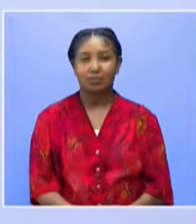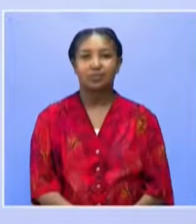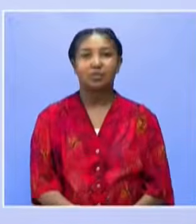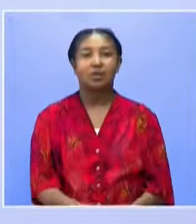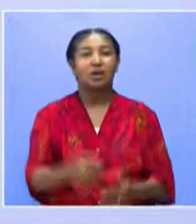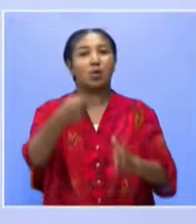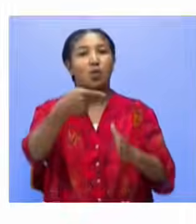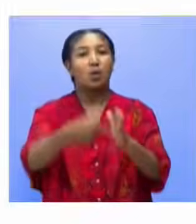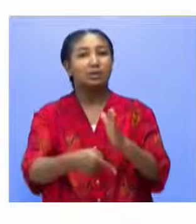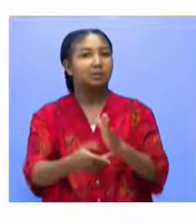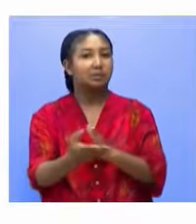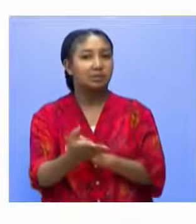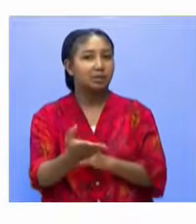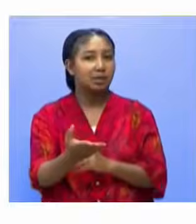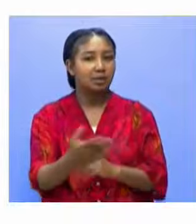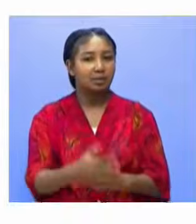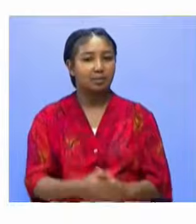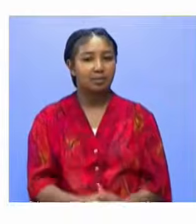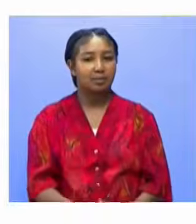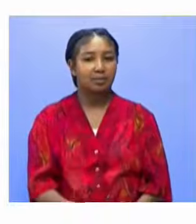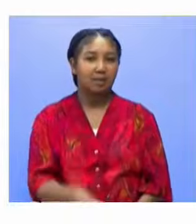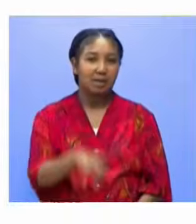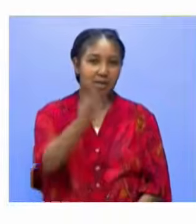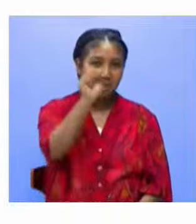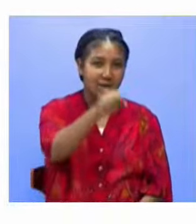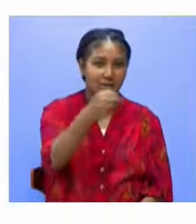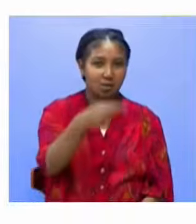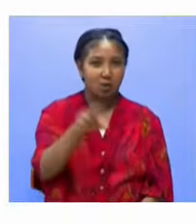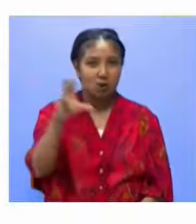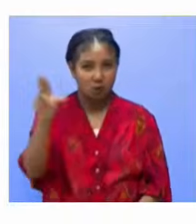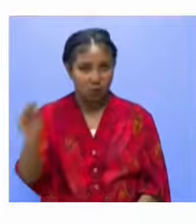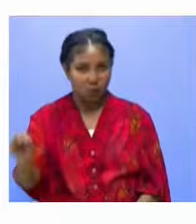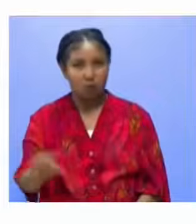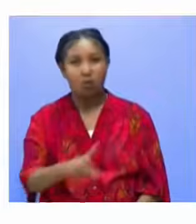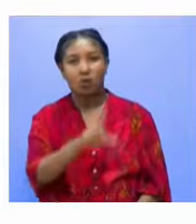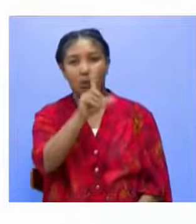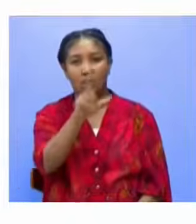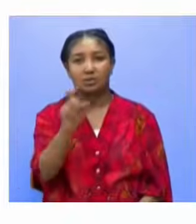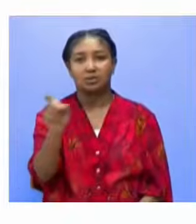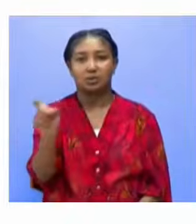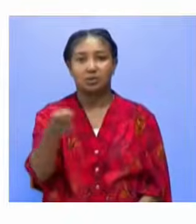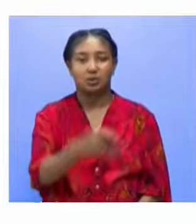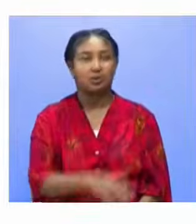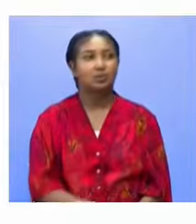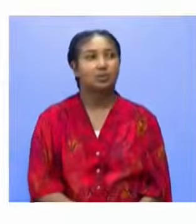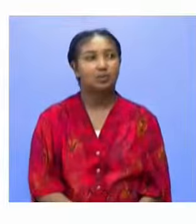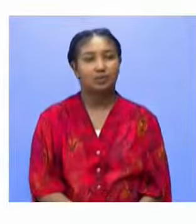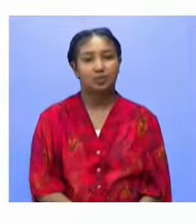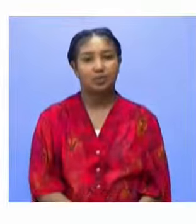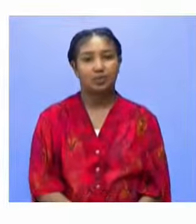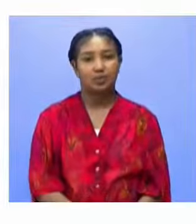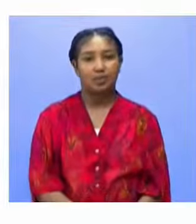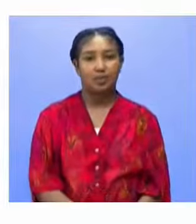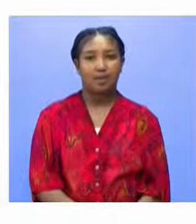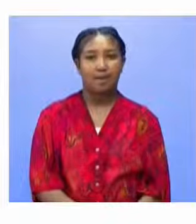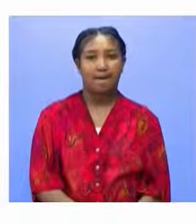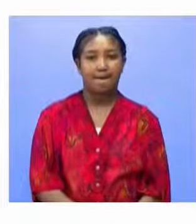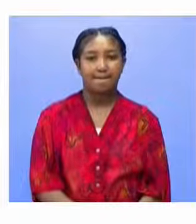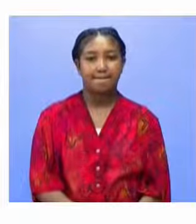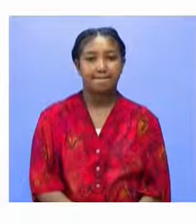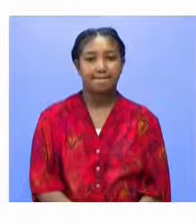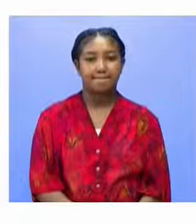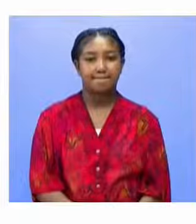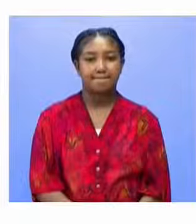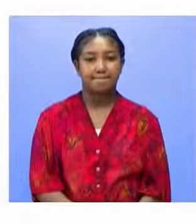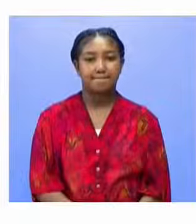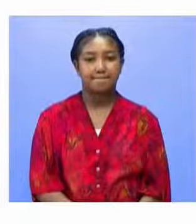what if yes or no question. Yes or no questions